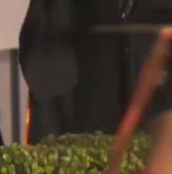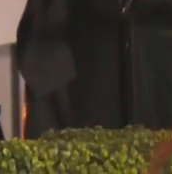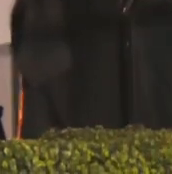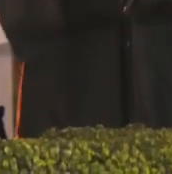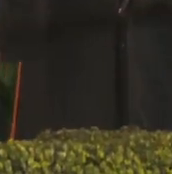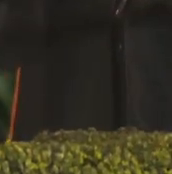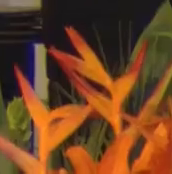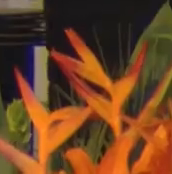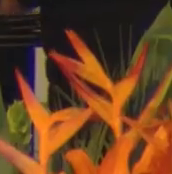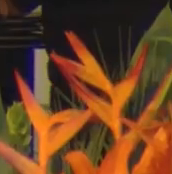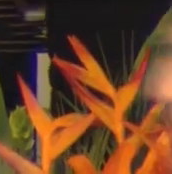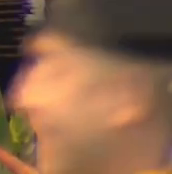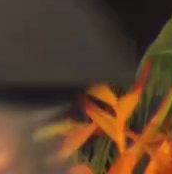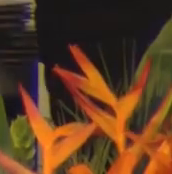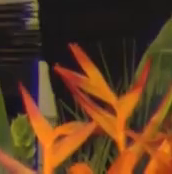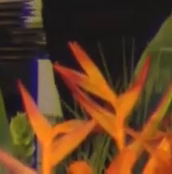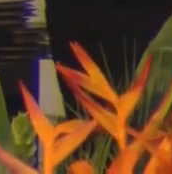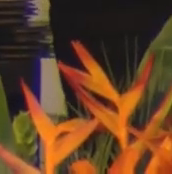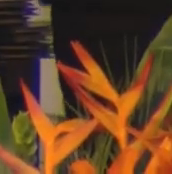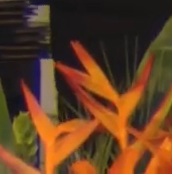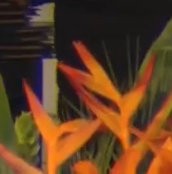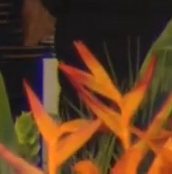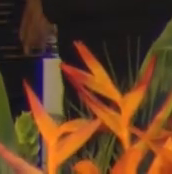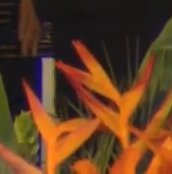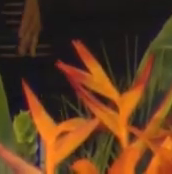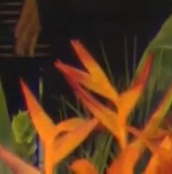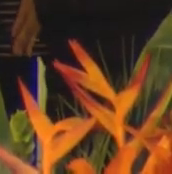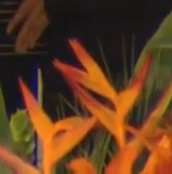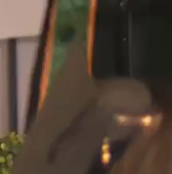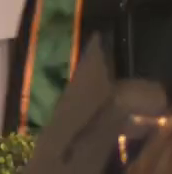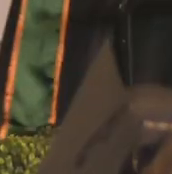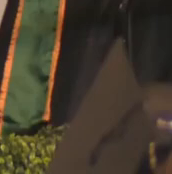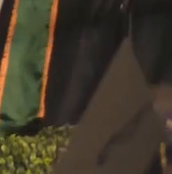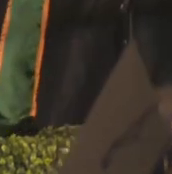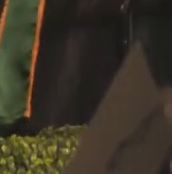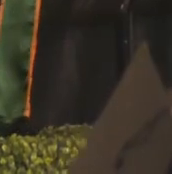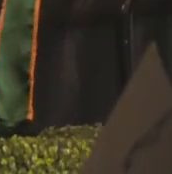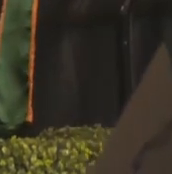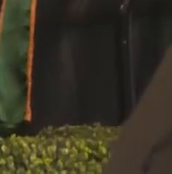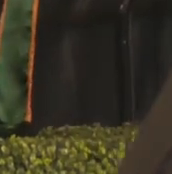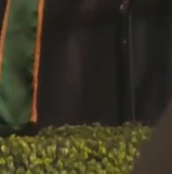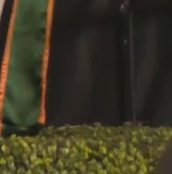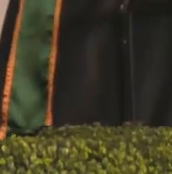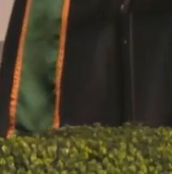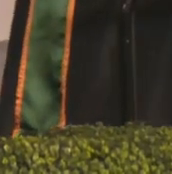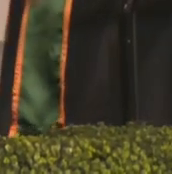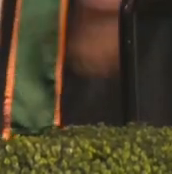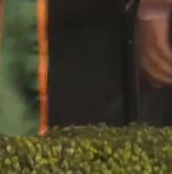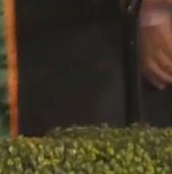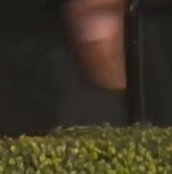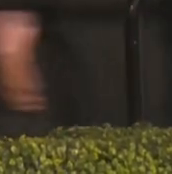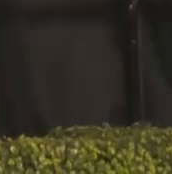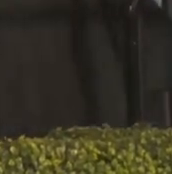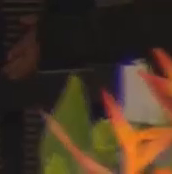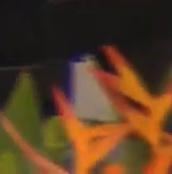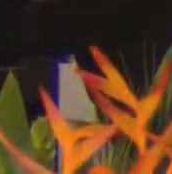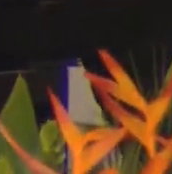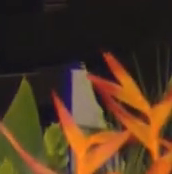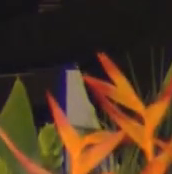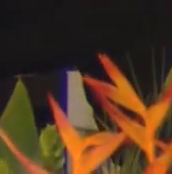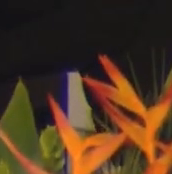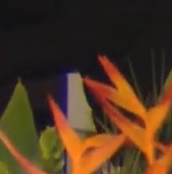Asgarzadeh. Carlos E. Gonzalez. Jennifer Dawn Neal.